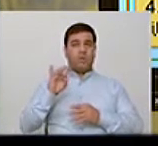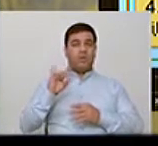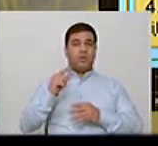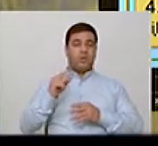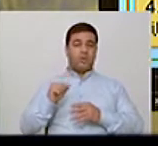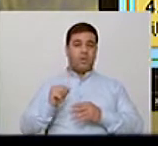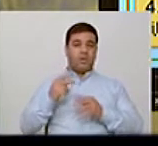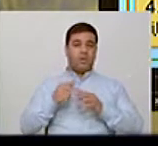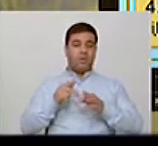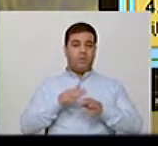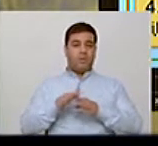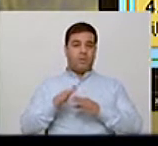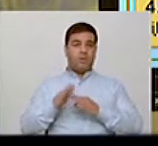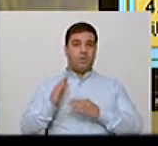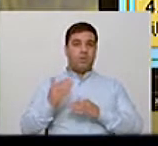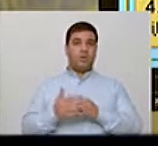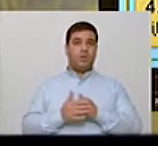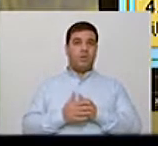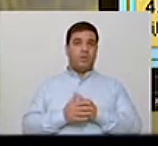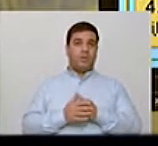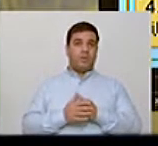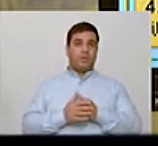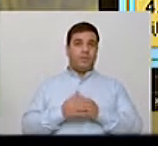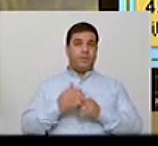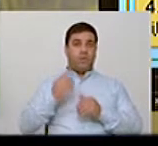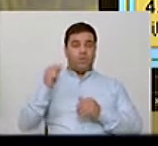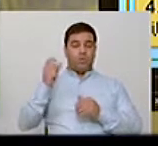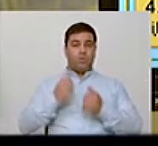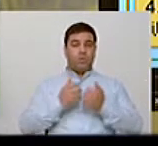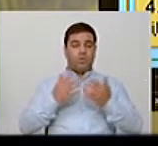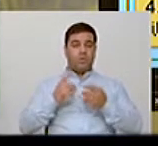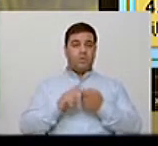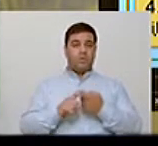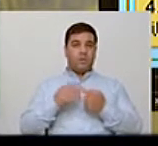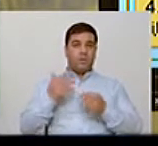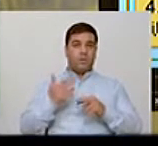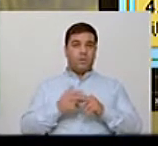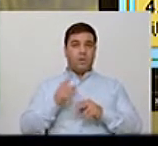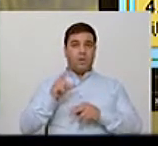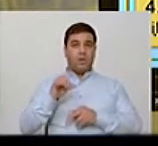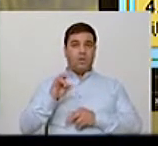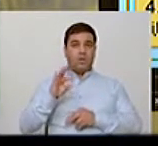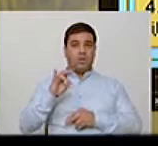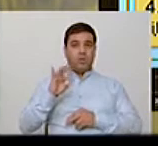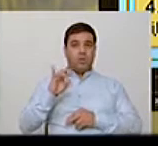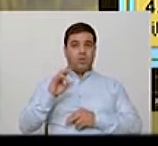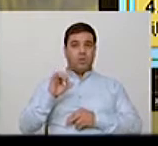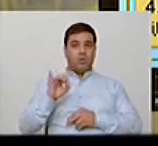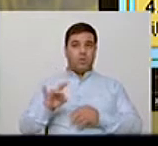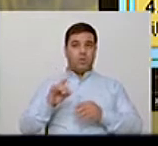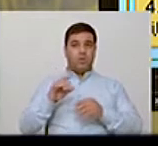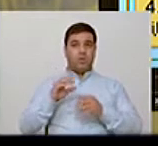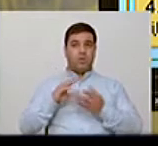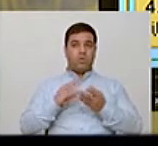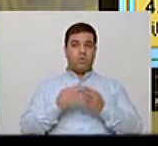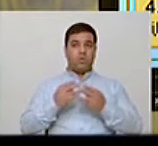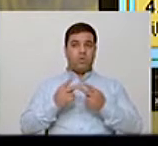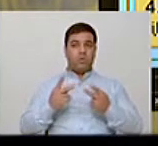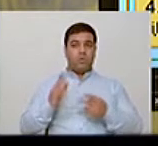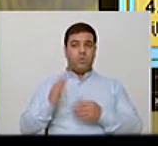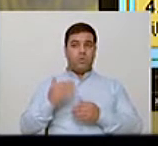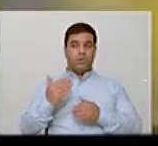xloroplastlarida amalga oshadi. Quyosh nuri ta'sirida elektronlar qo'zg'algan